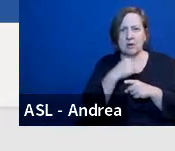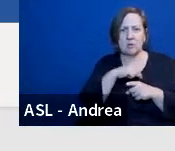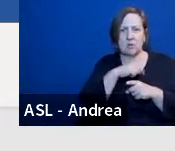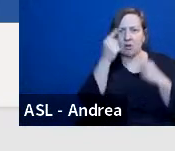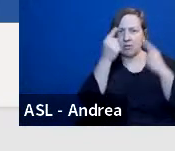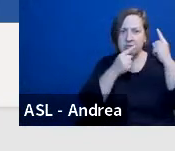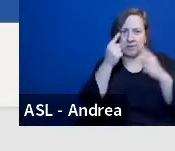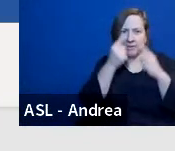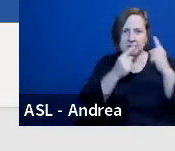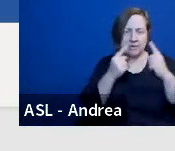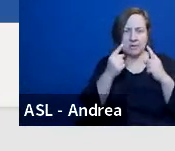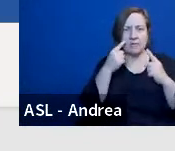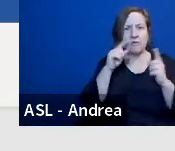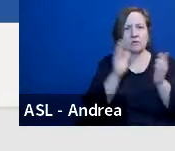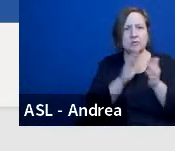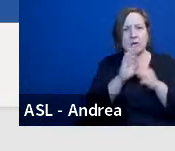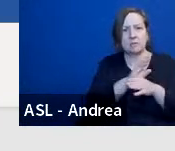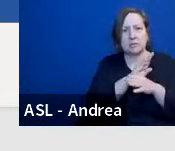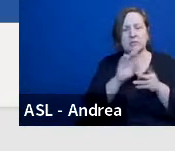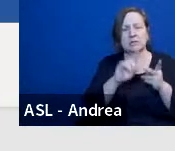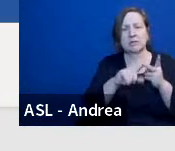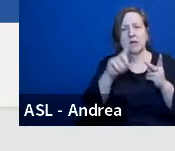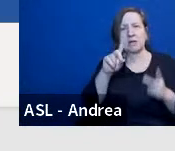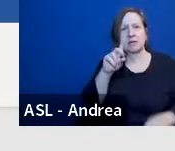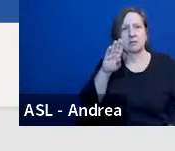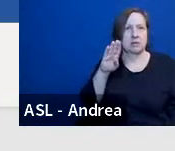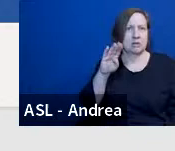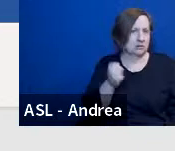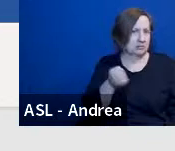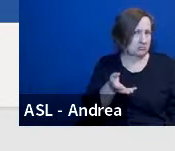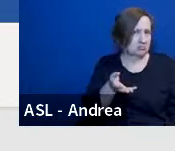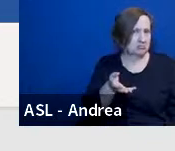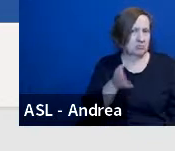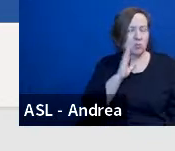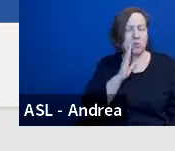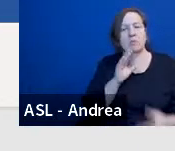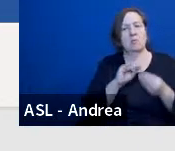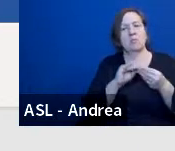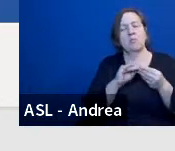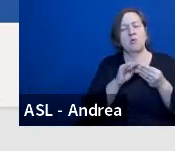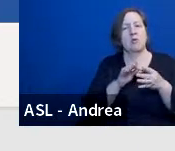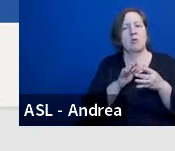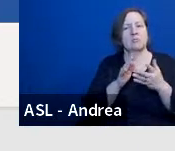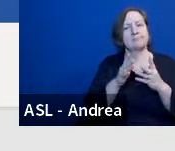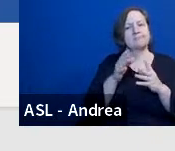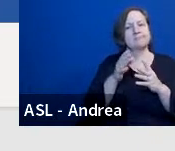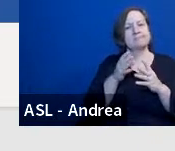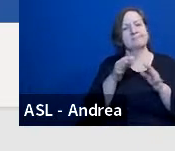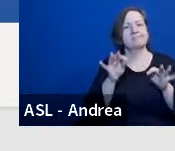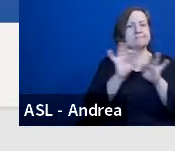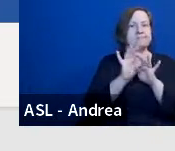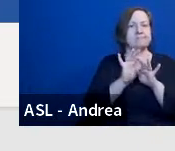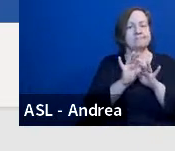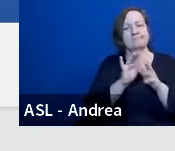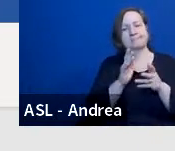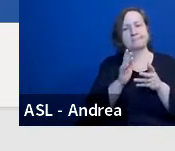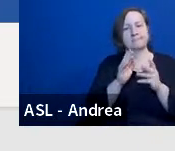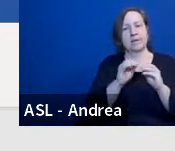about for small businesses and DBEs, I think it would be a more meaningful